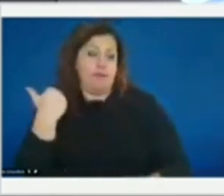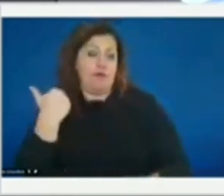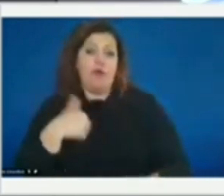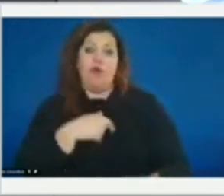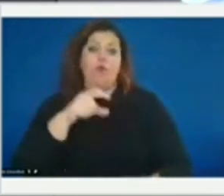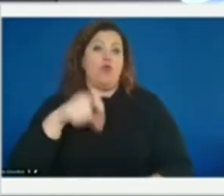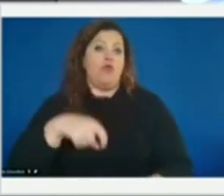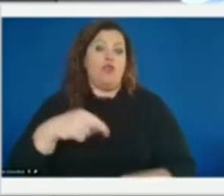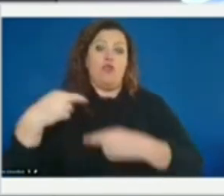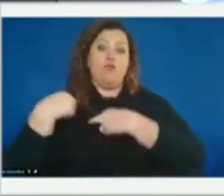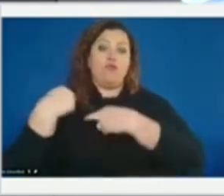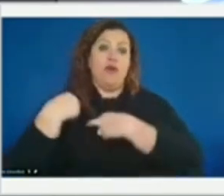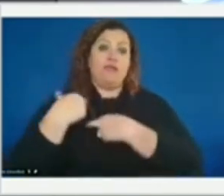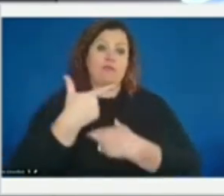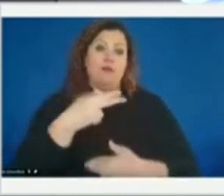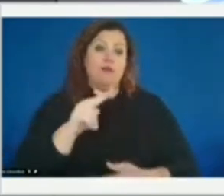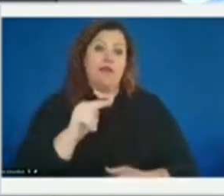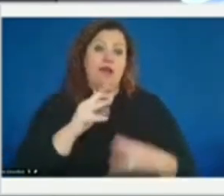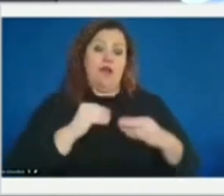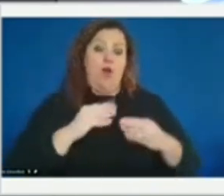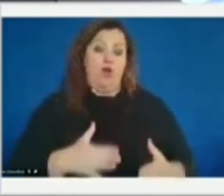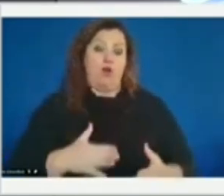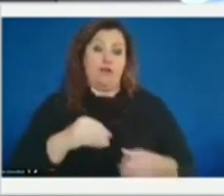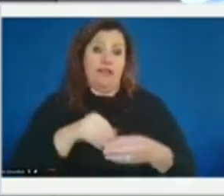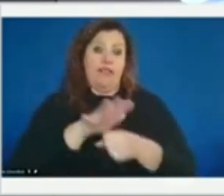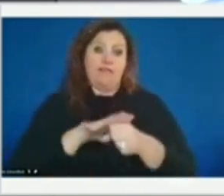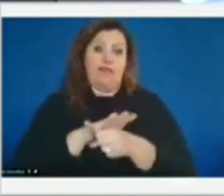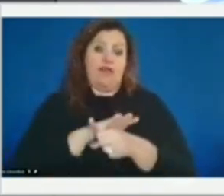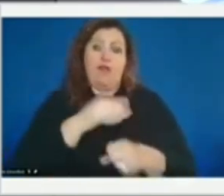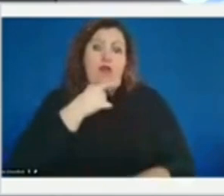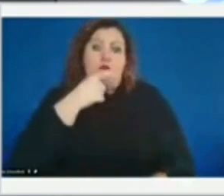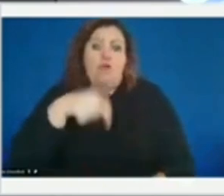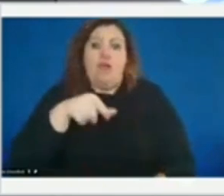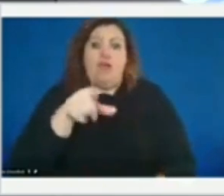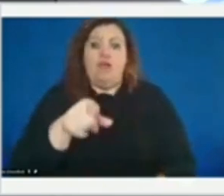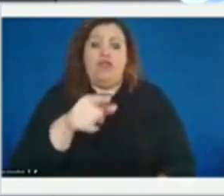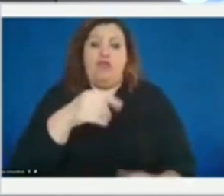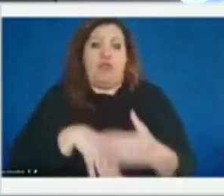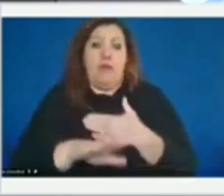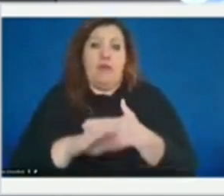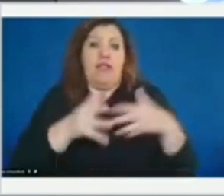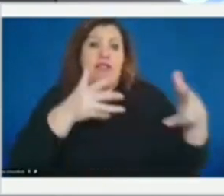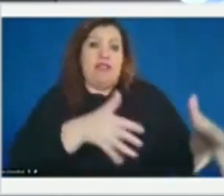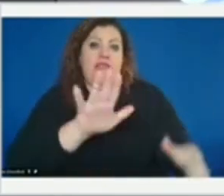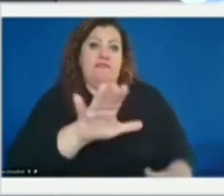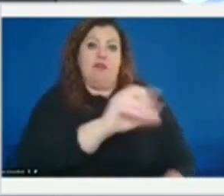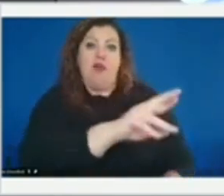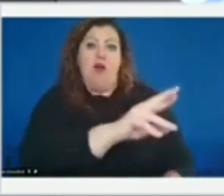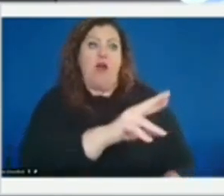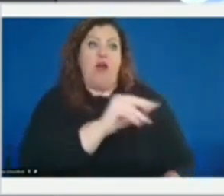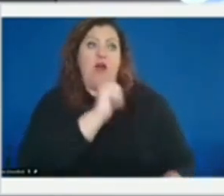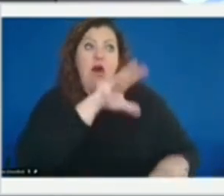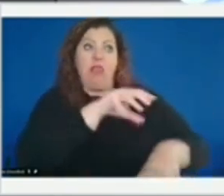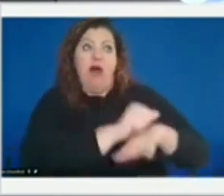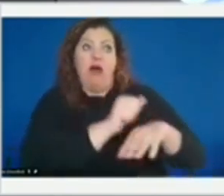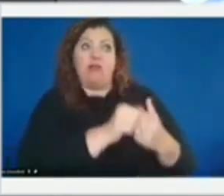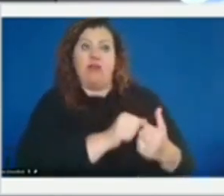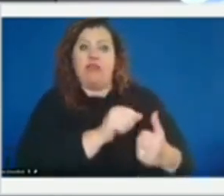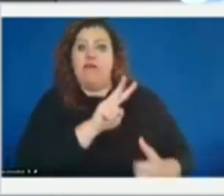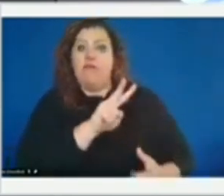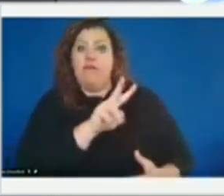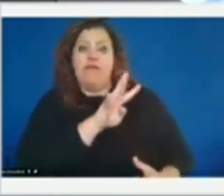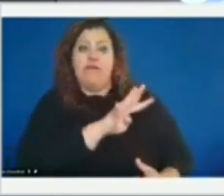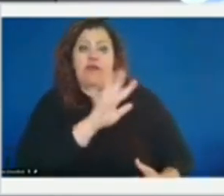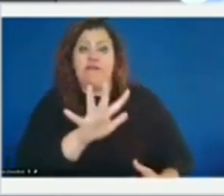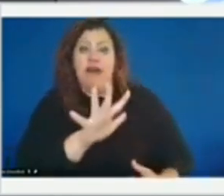responsible gun ownership in this jurisdiction. We don't need you to come in here and leave your vehicle unlocked with a .45 under the seat. It doesn't work